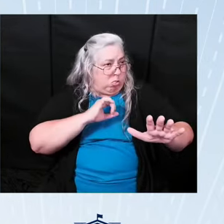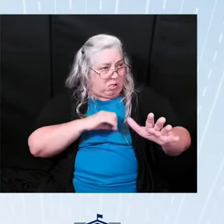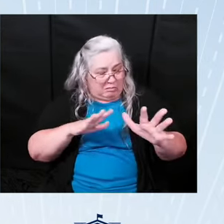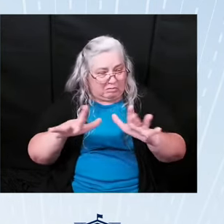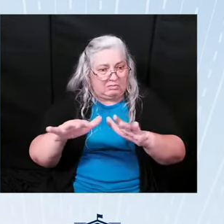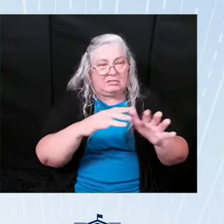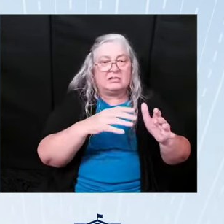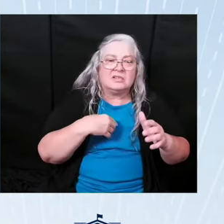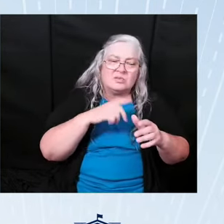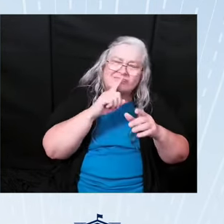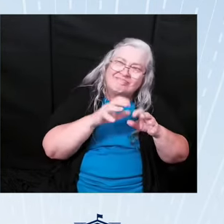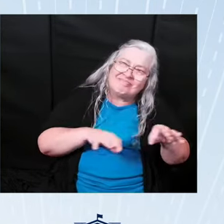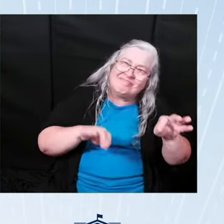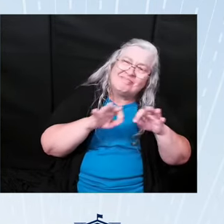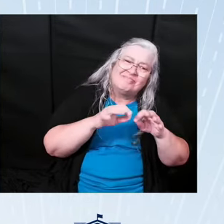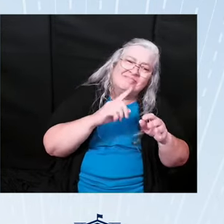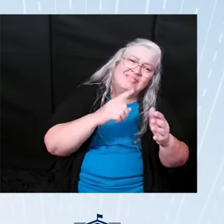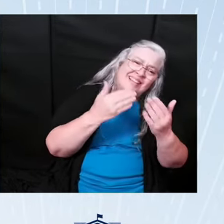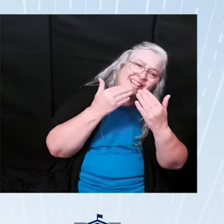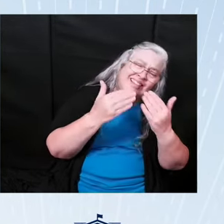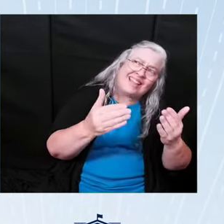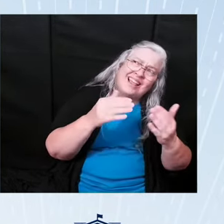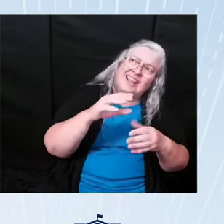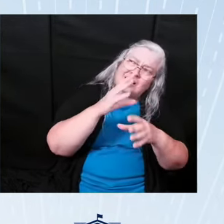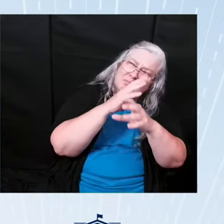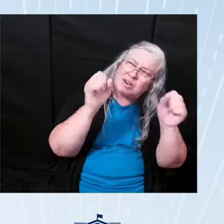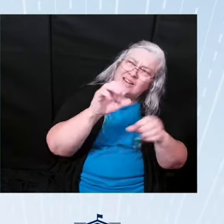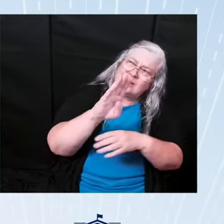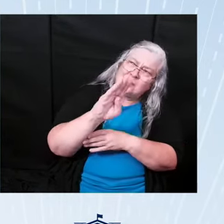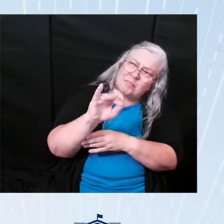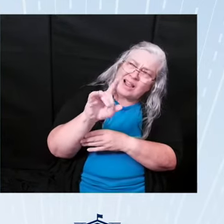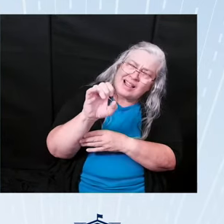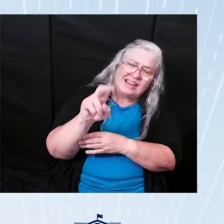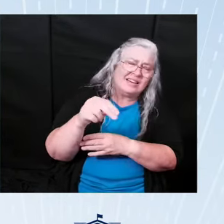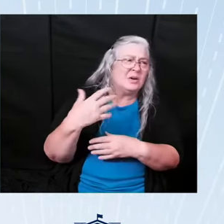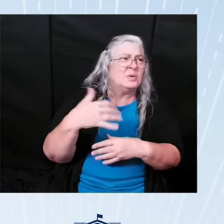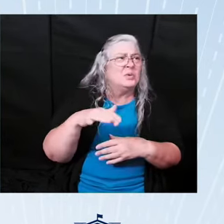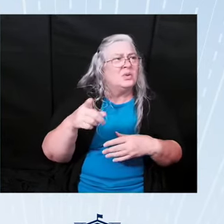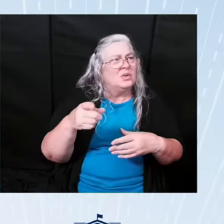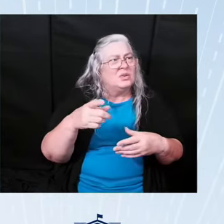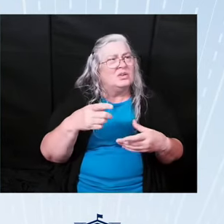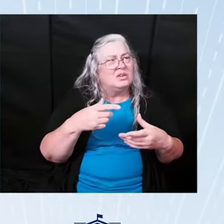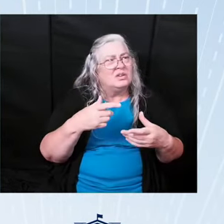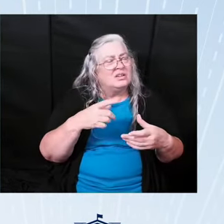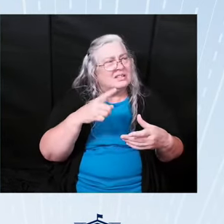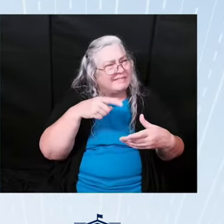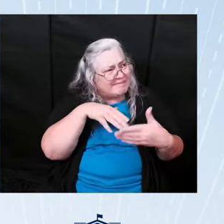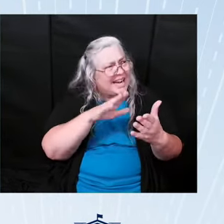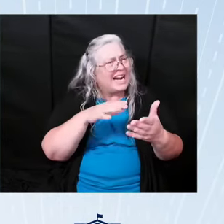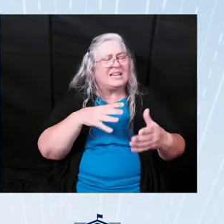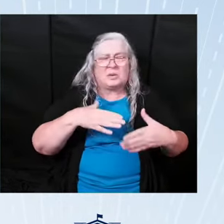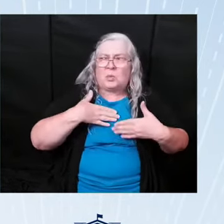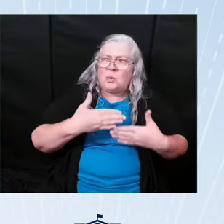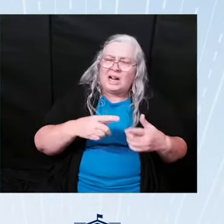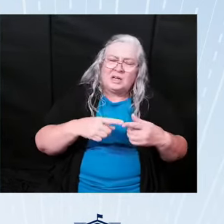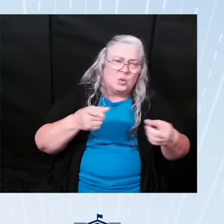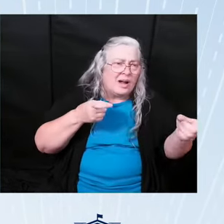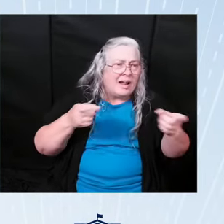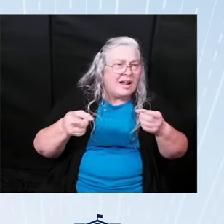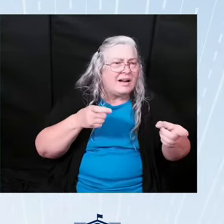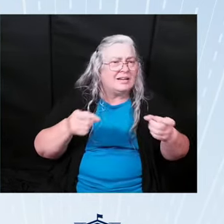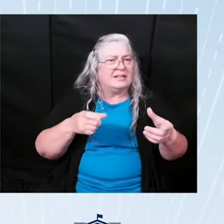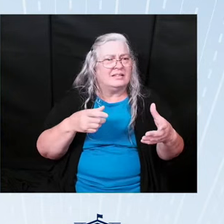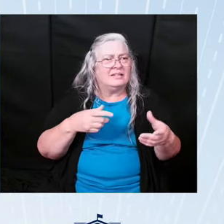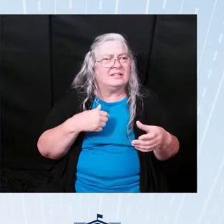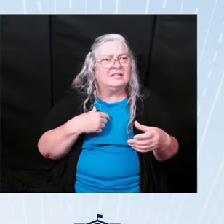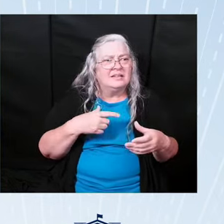about that for local governments. We have got to protect our residents from the events that compromise air quality and